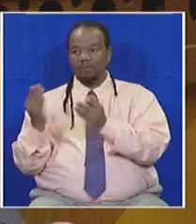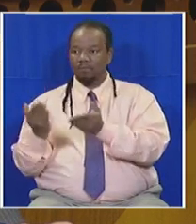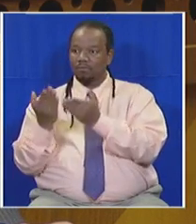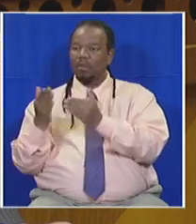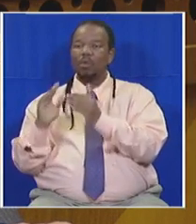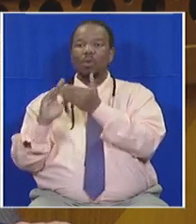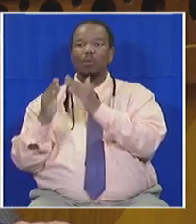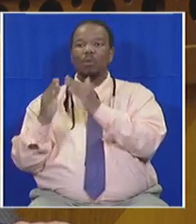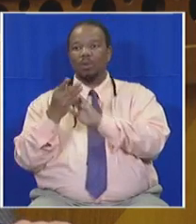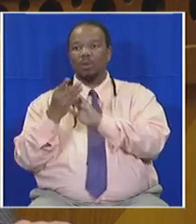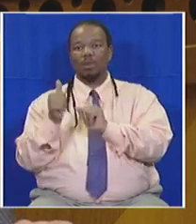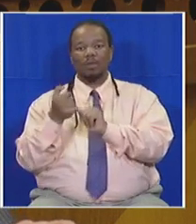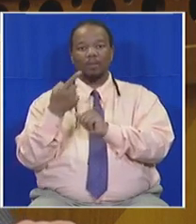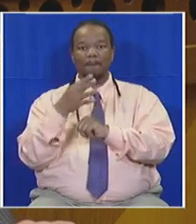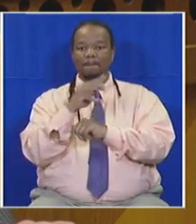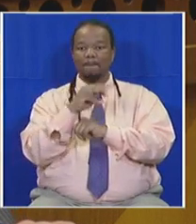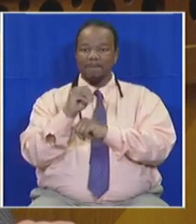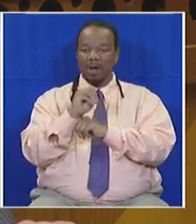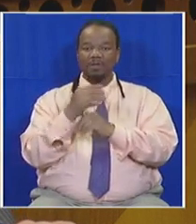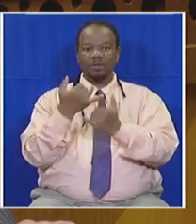March 2017, there were